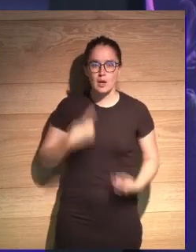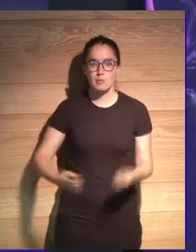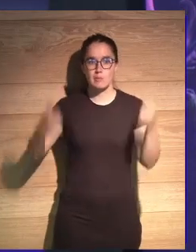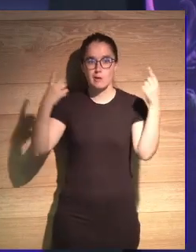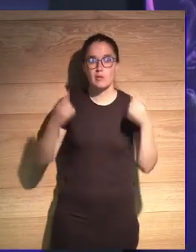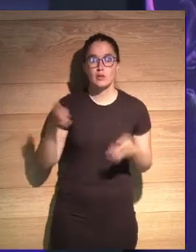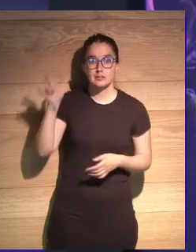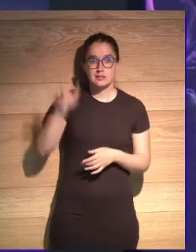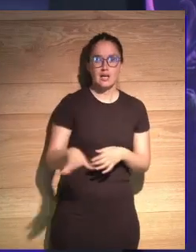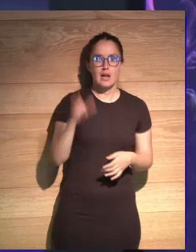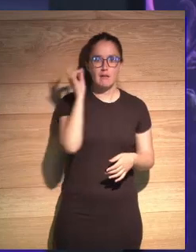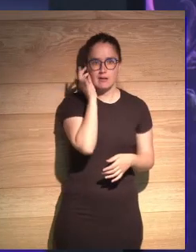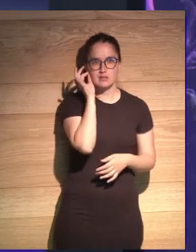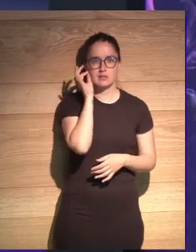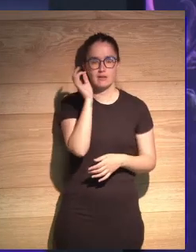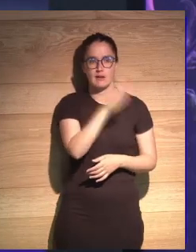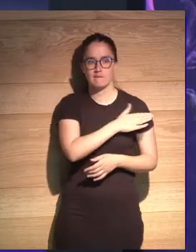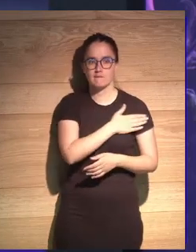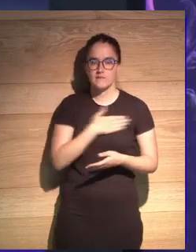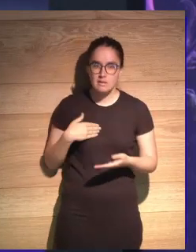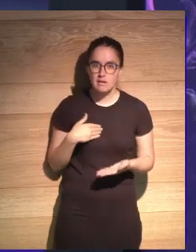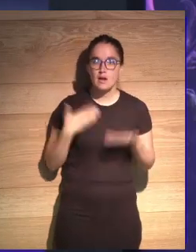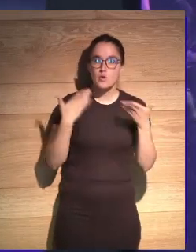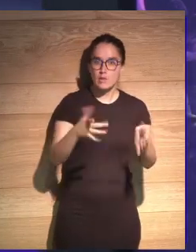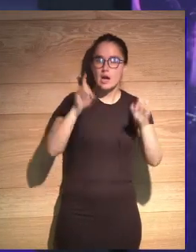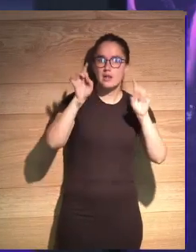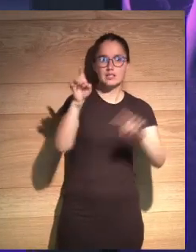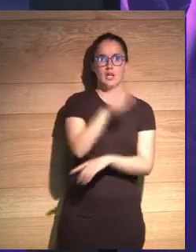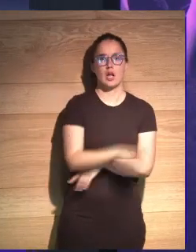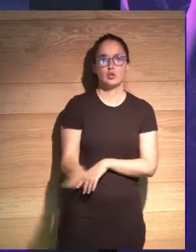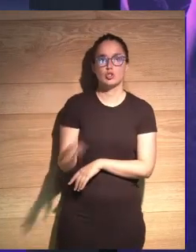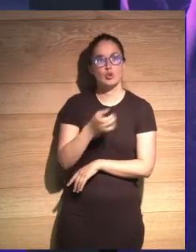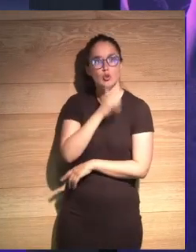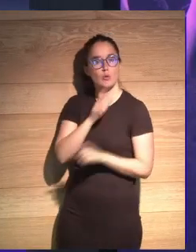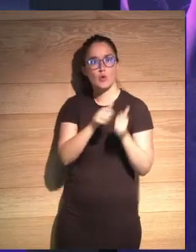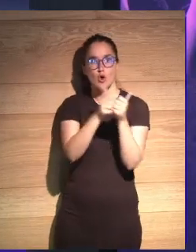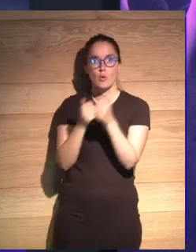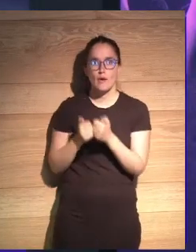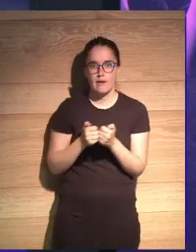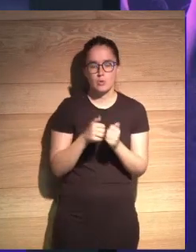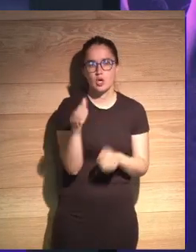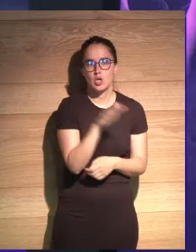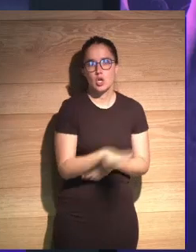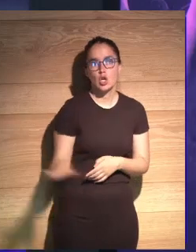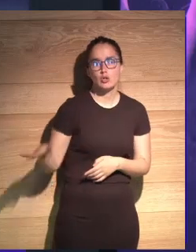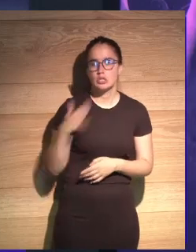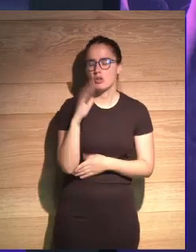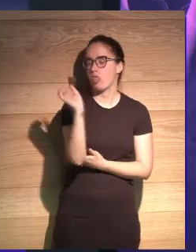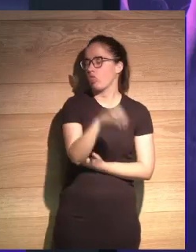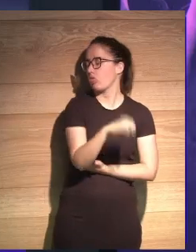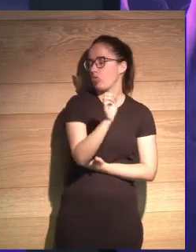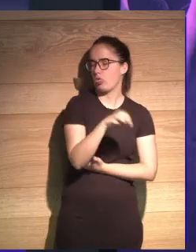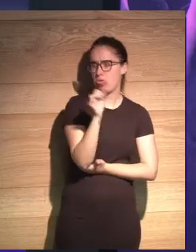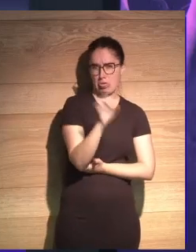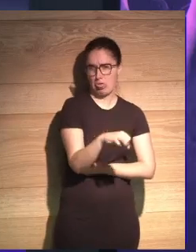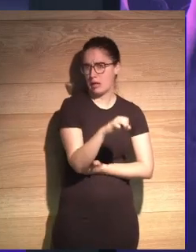had not been released, so the children had never played the game. So she was prepared to teach children how to